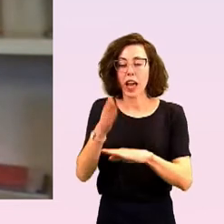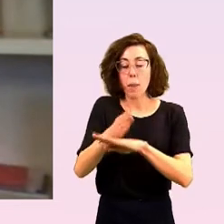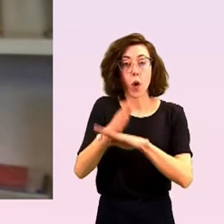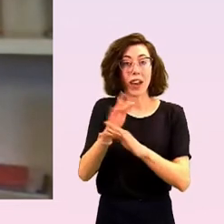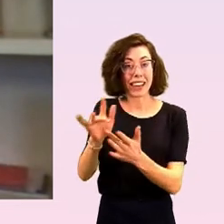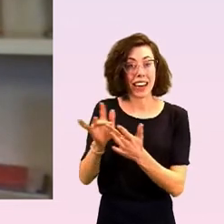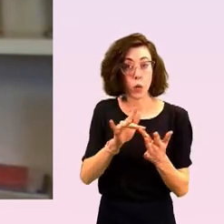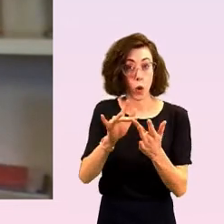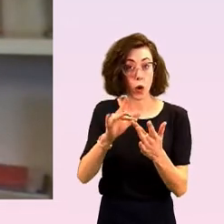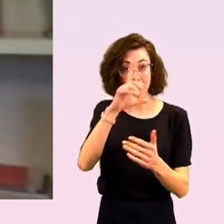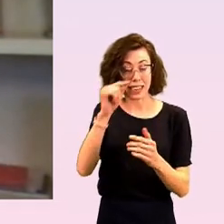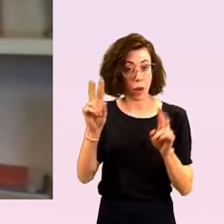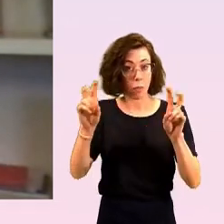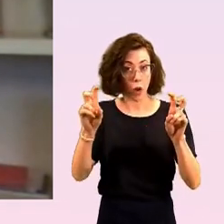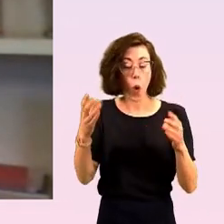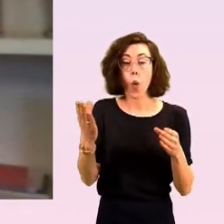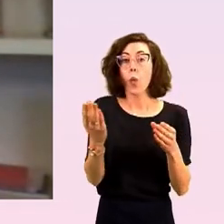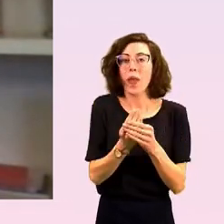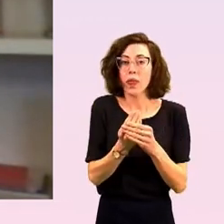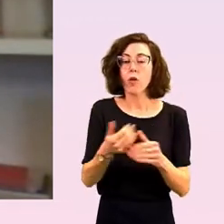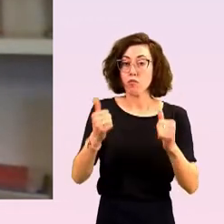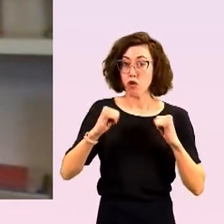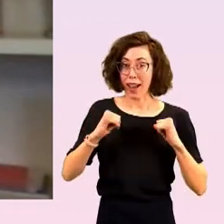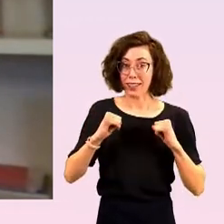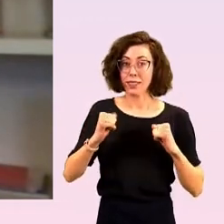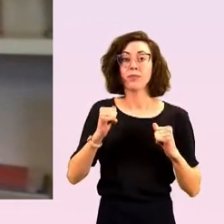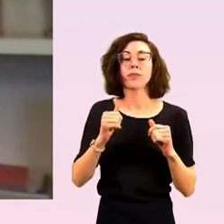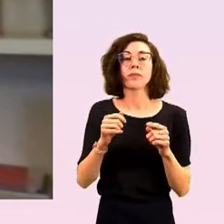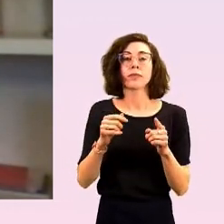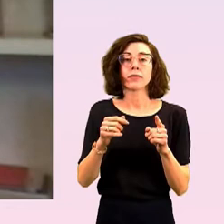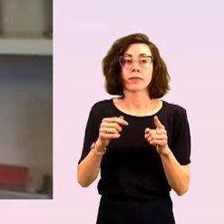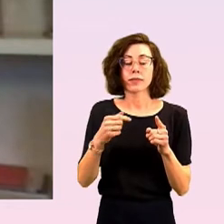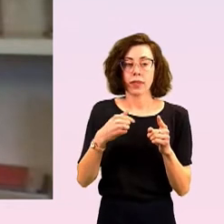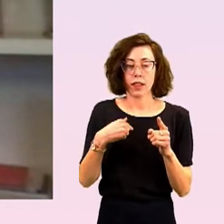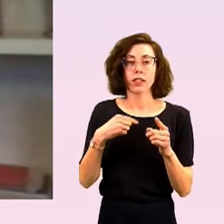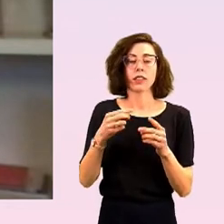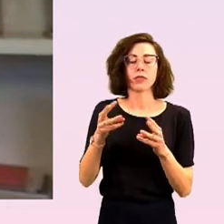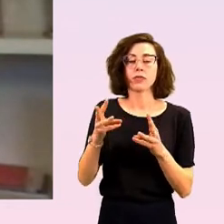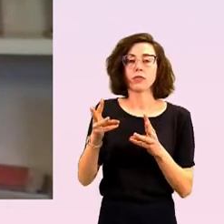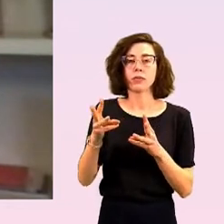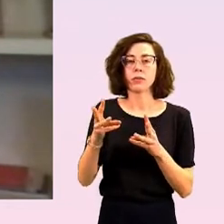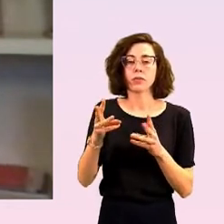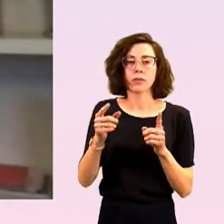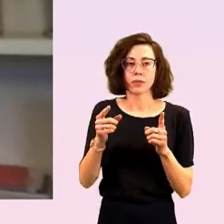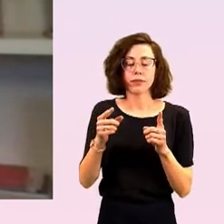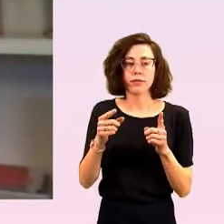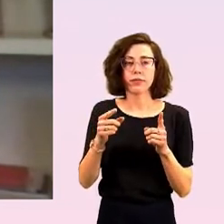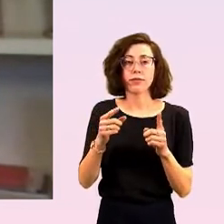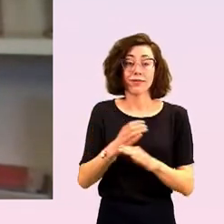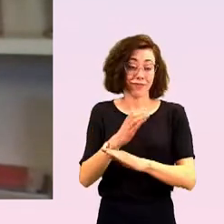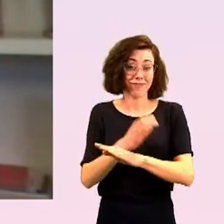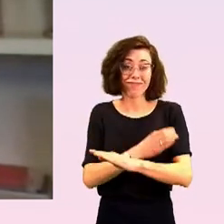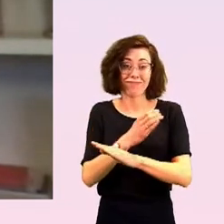And I have a fantastic co-chair in Kirsty Mulholland, based out of Belfast. It's carrying on the